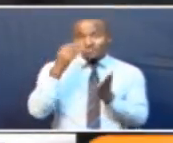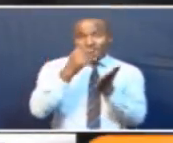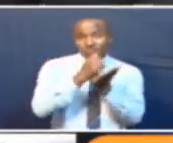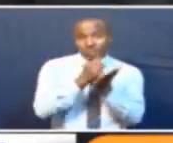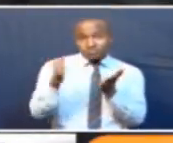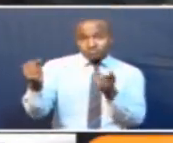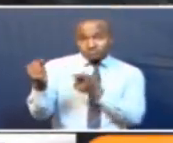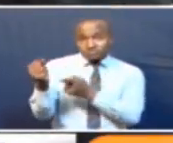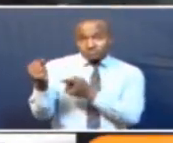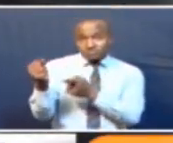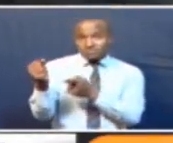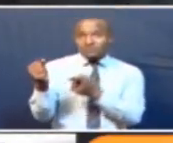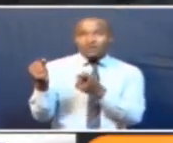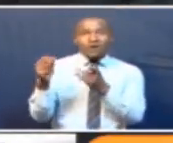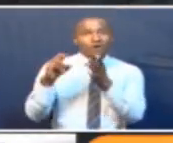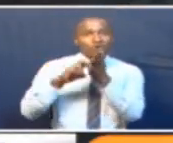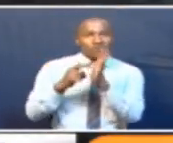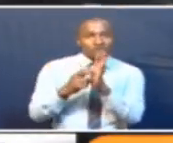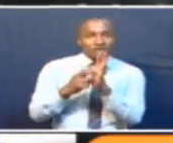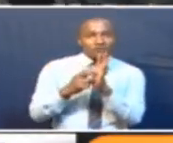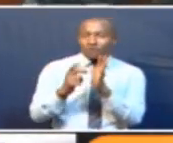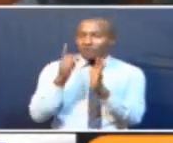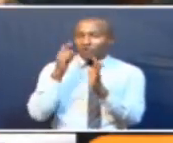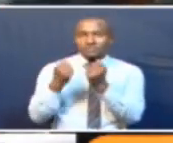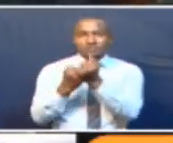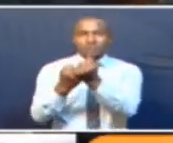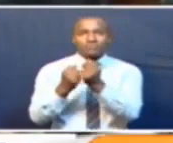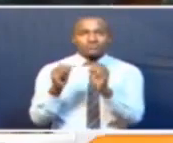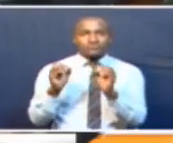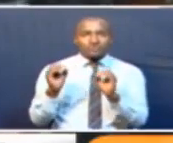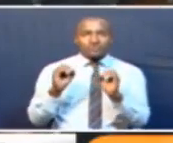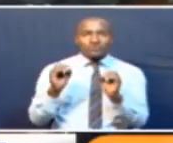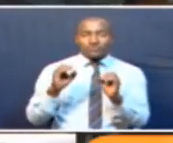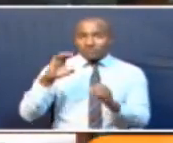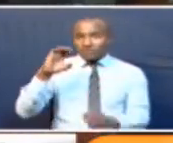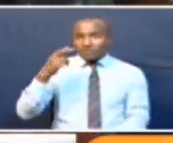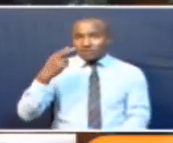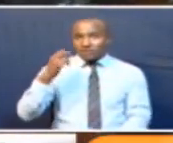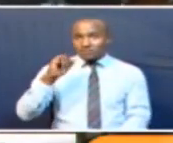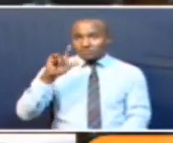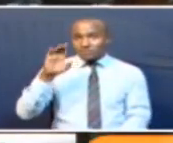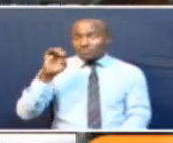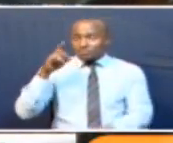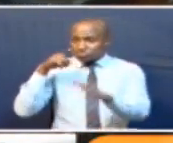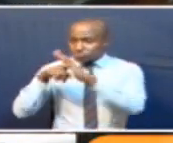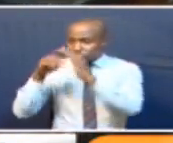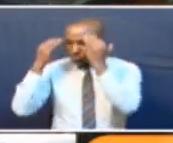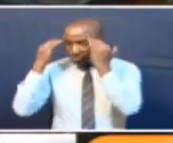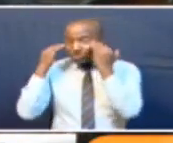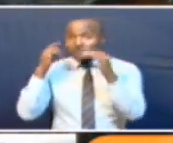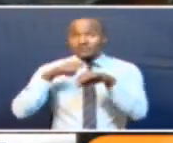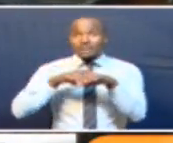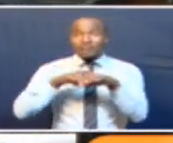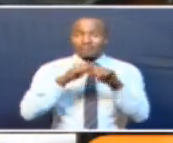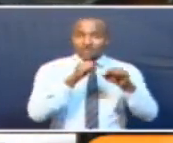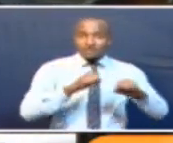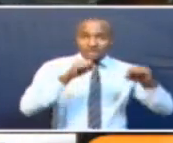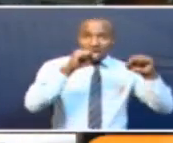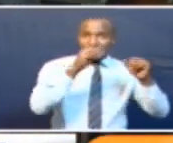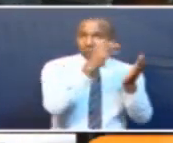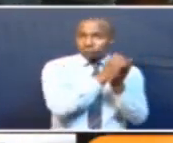no contractual or legal foundation. Chiloba had filed the case after Chebukati suspended him for 3 months to